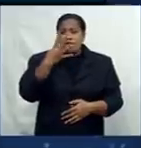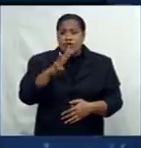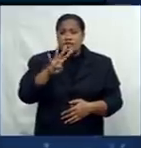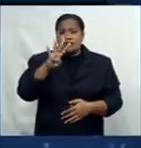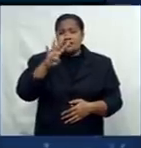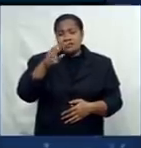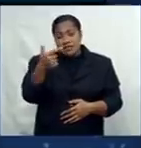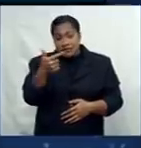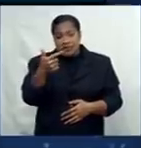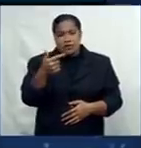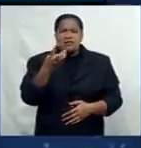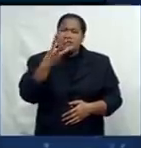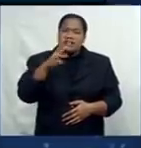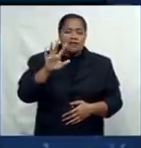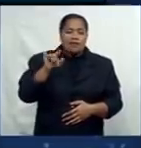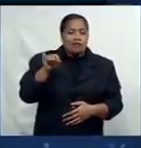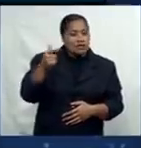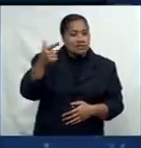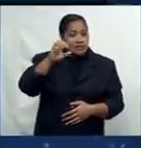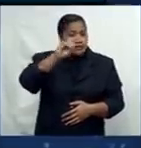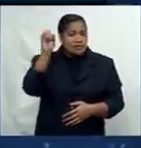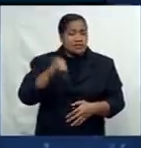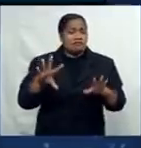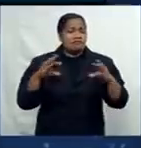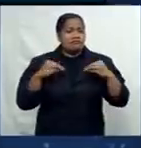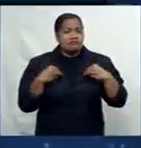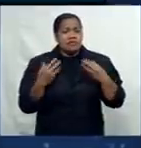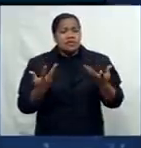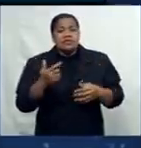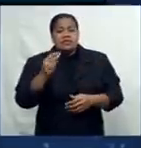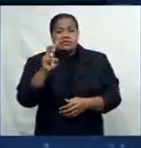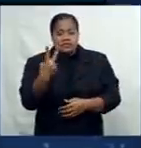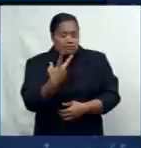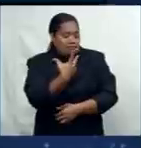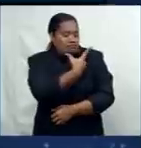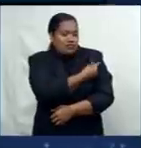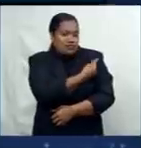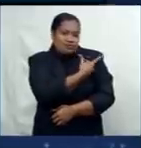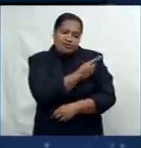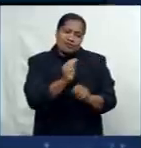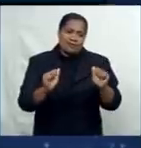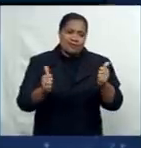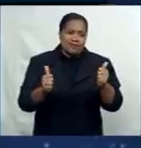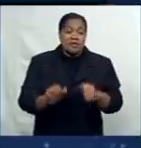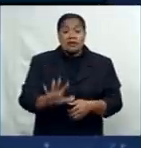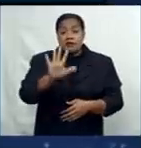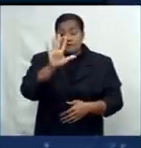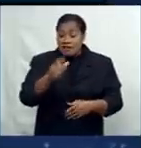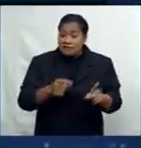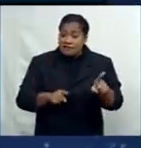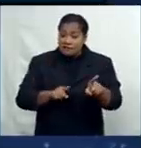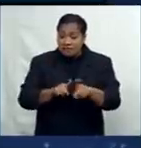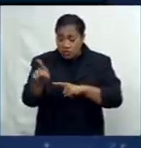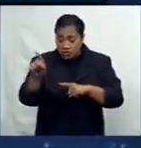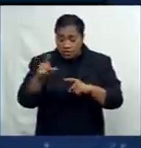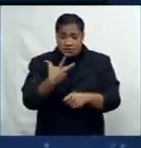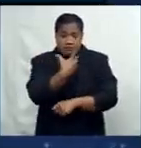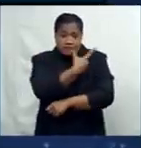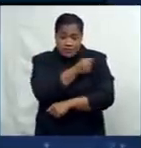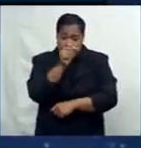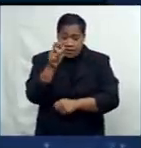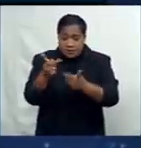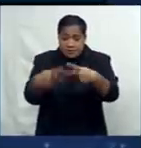209,547 or 35.7% have received their second dose. The 5 most vaccinated areas